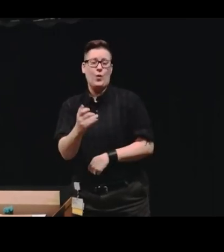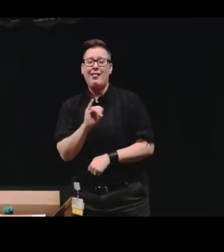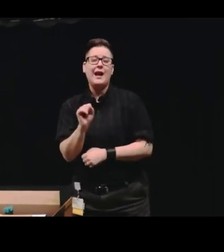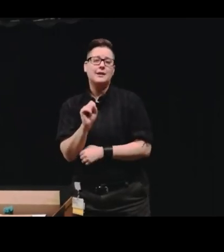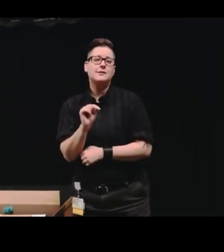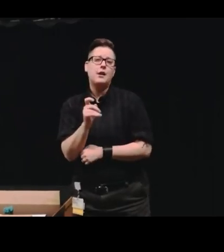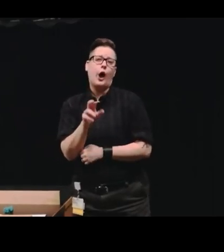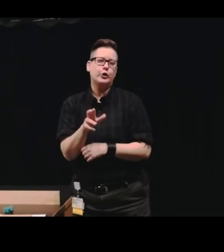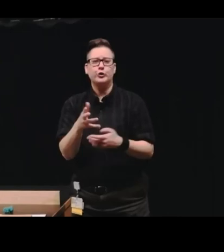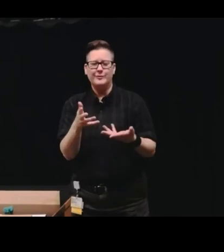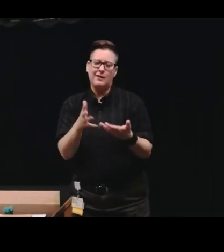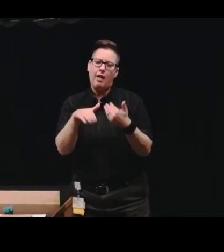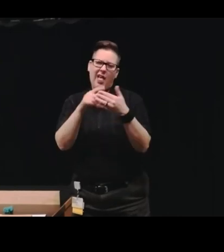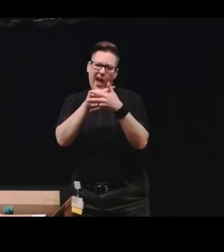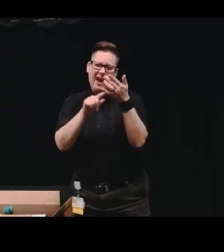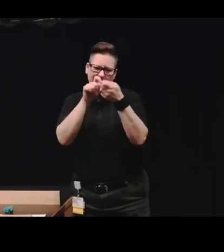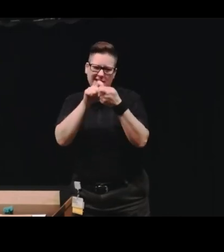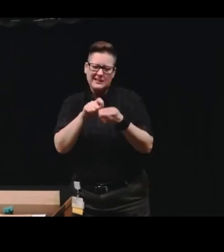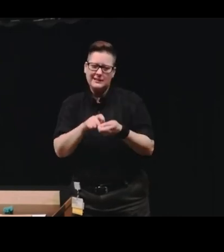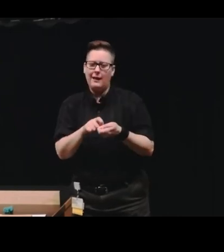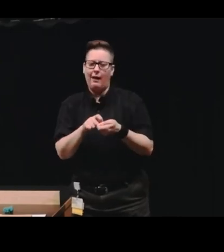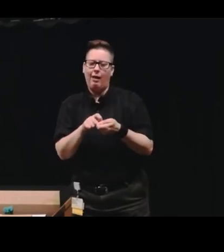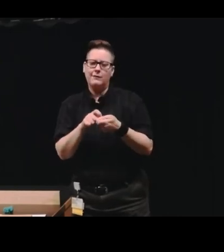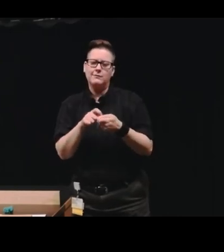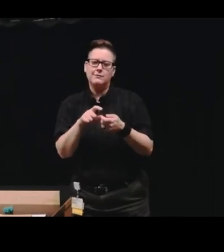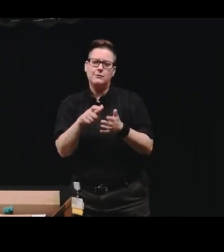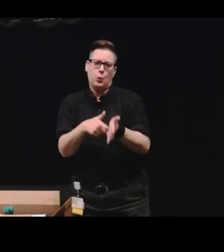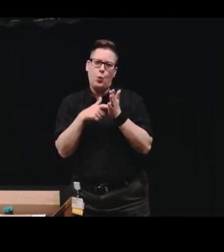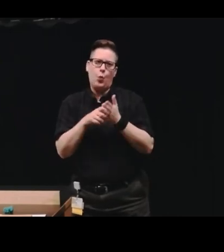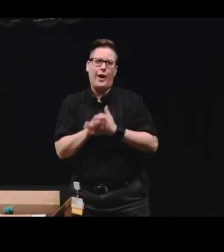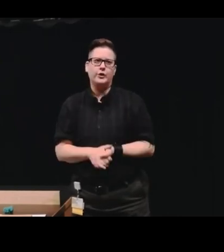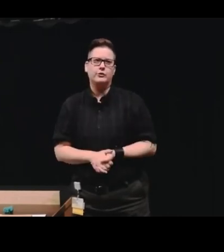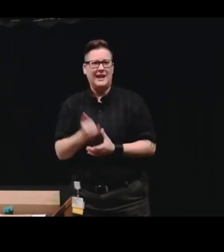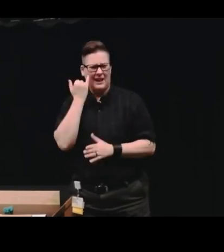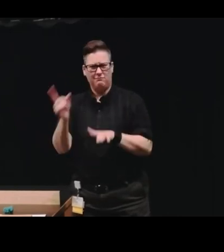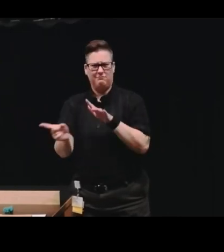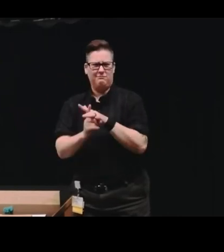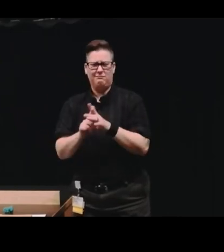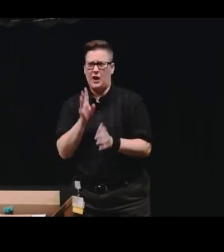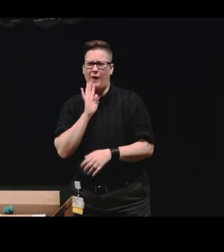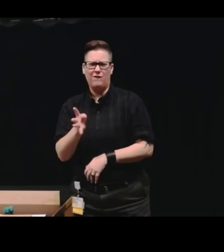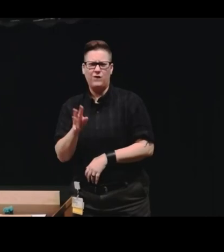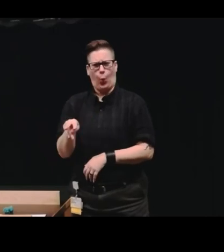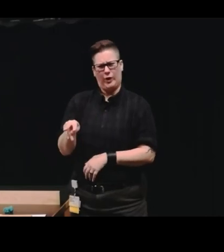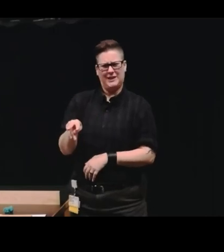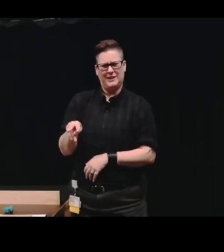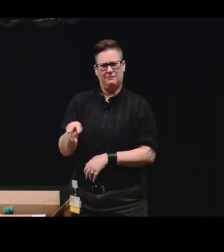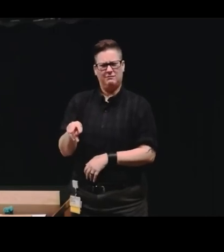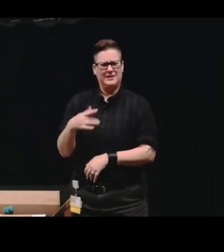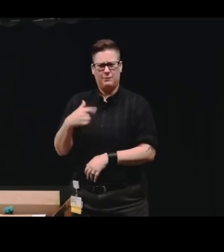onset adult stutter in one's 40s or 50s, right? That's not the tempo of developmentally